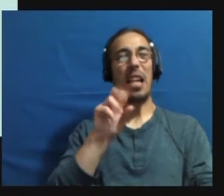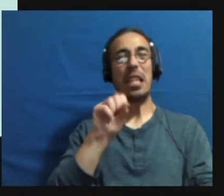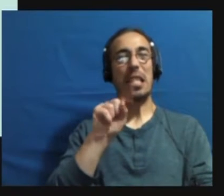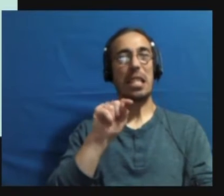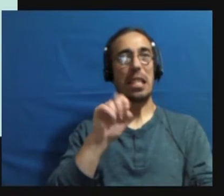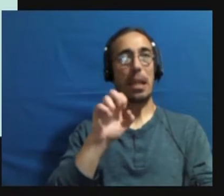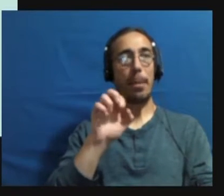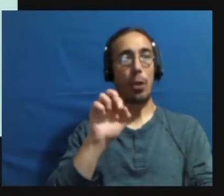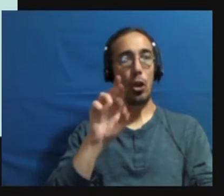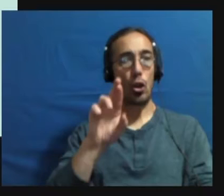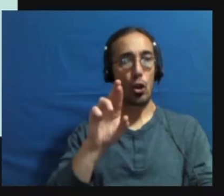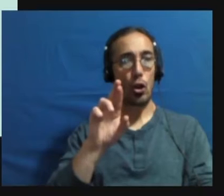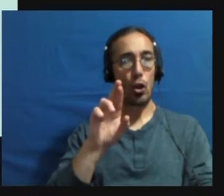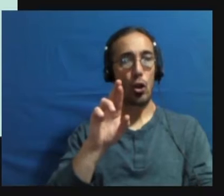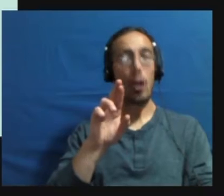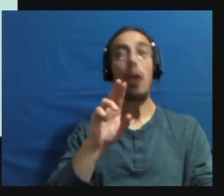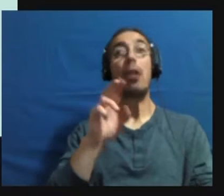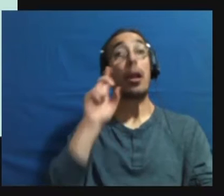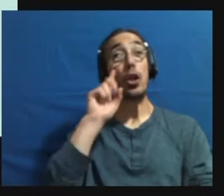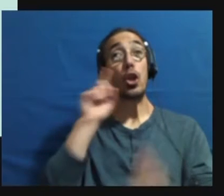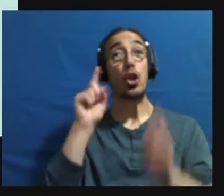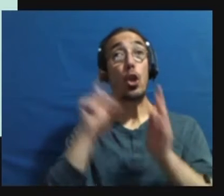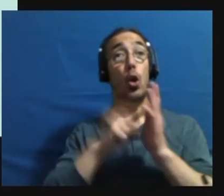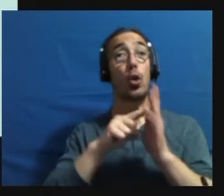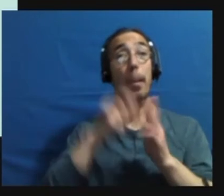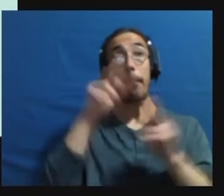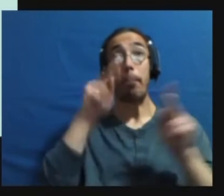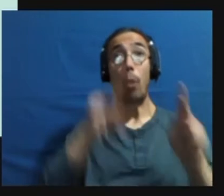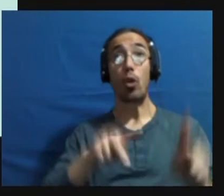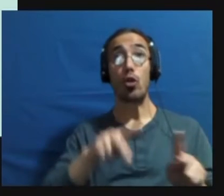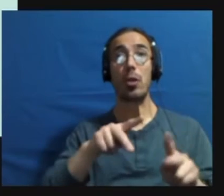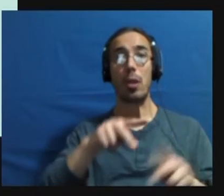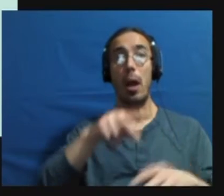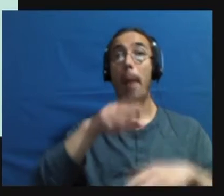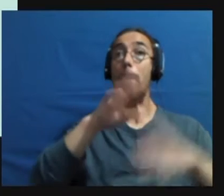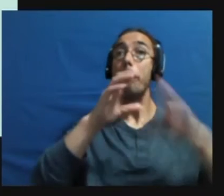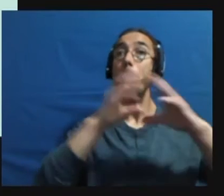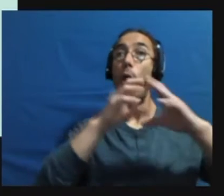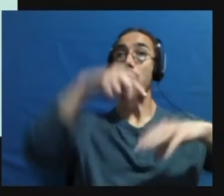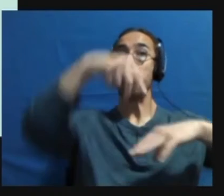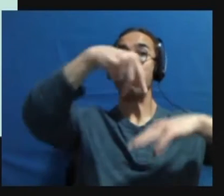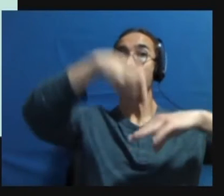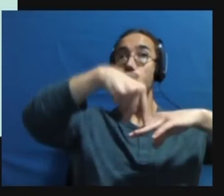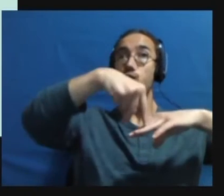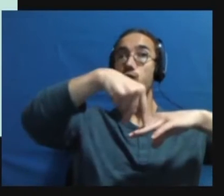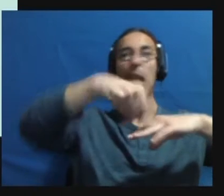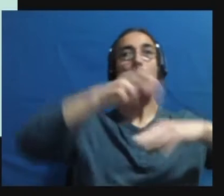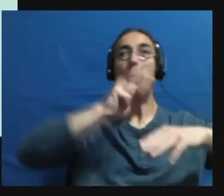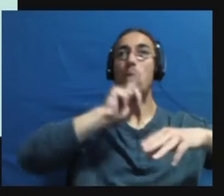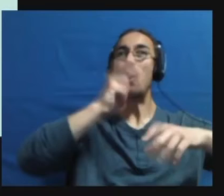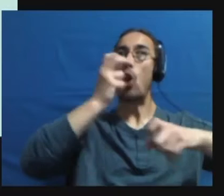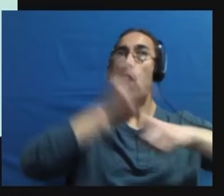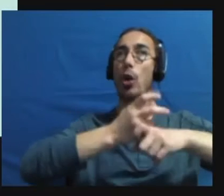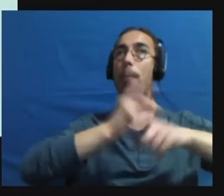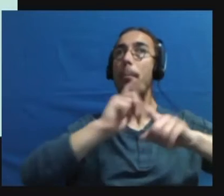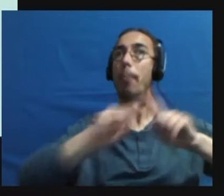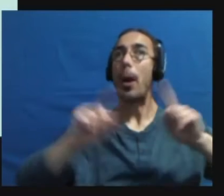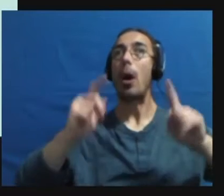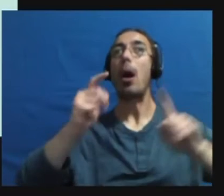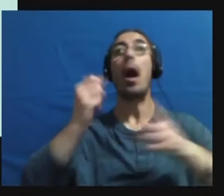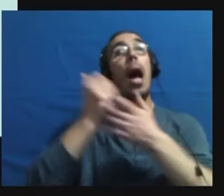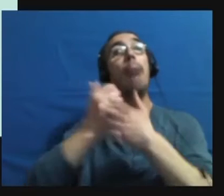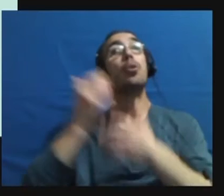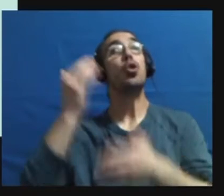is doing, balancing on a ball, although that would be extremely difficult, I have to say. It helps us with knowing how